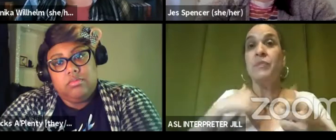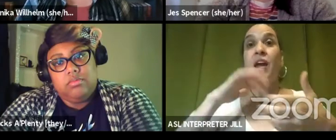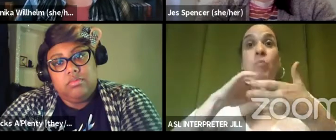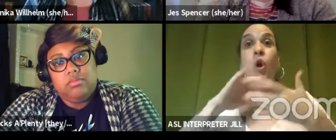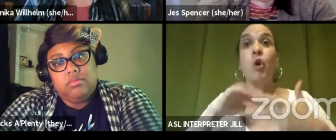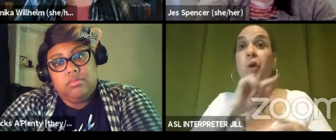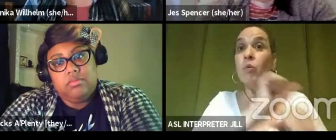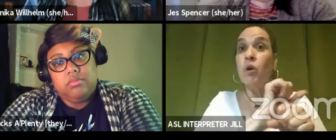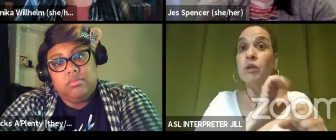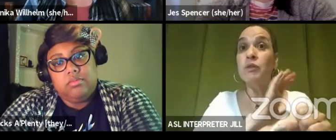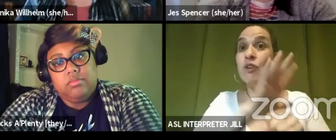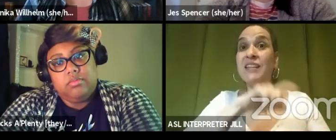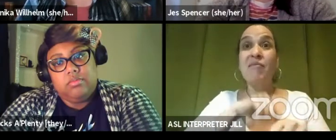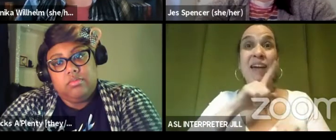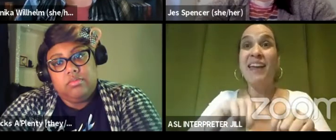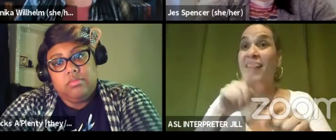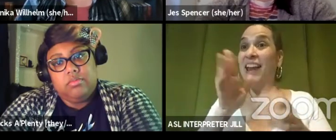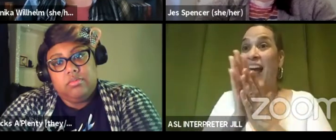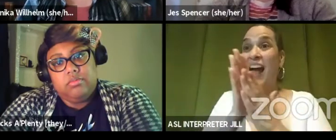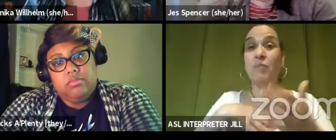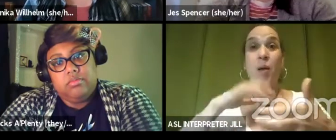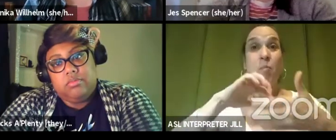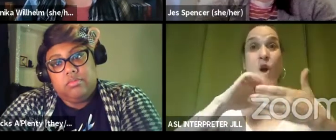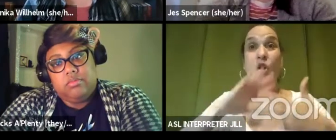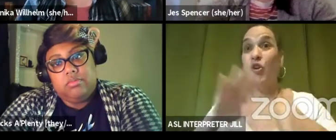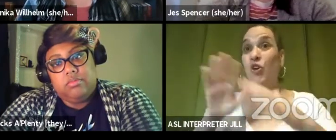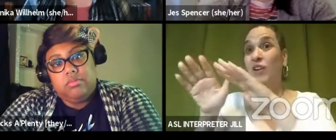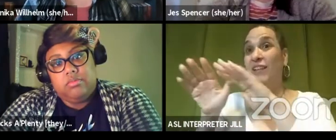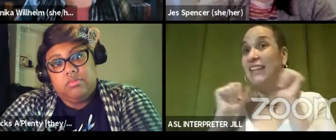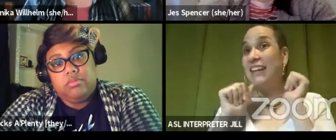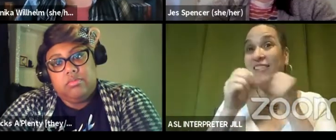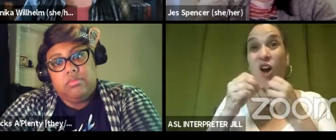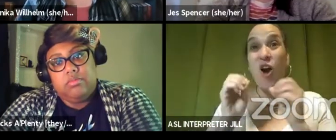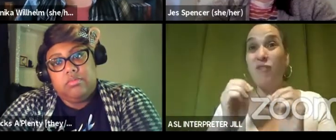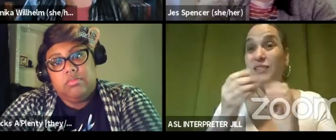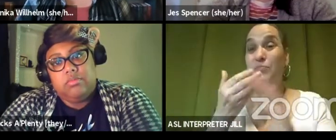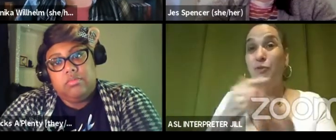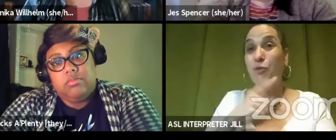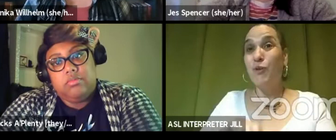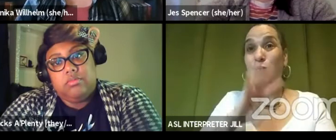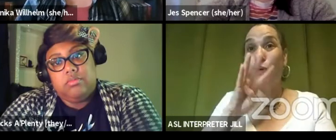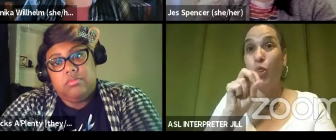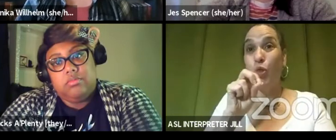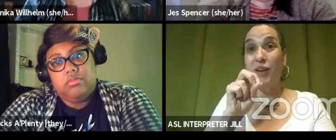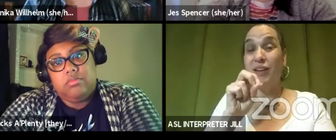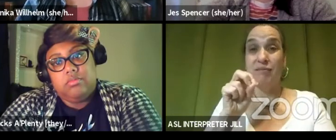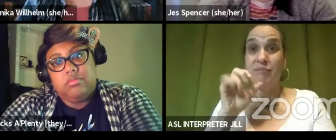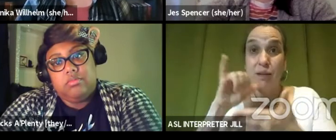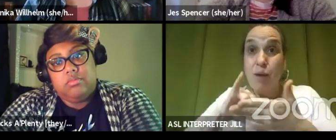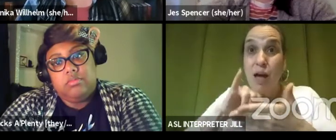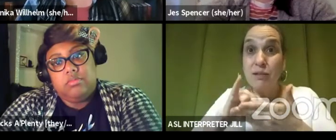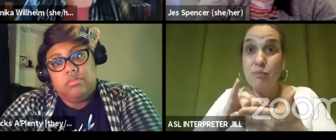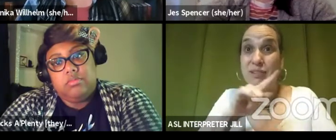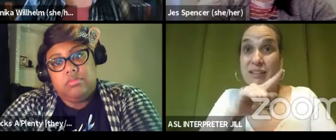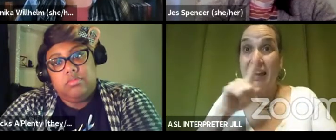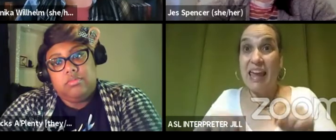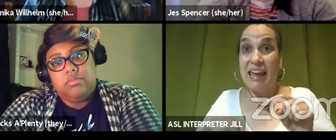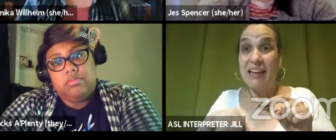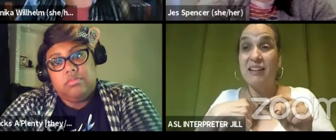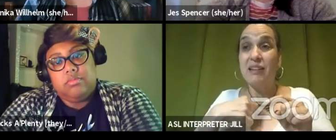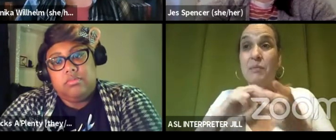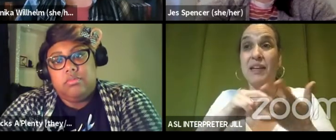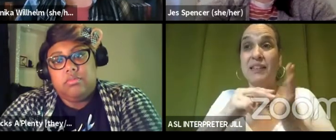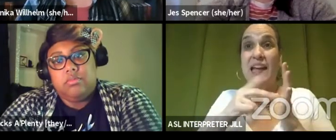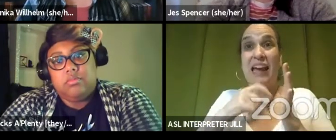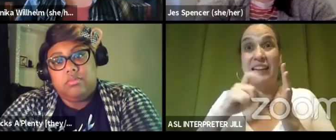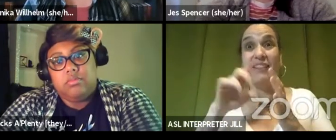leave the office at 4:30. That's just not possible. So I need to find, you know, an hour and a half for